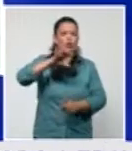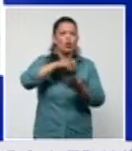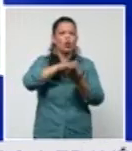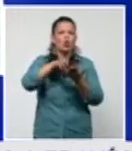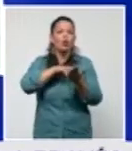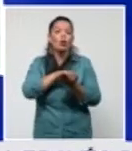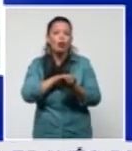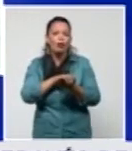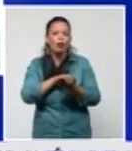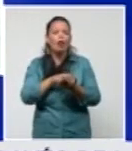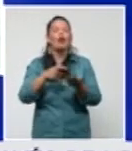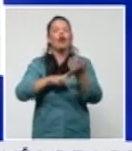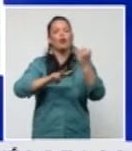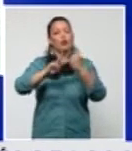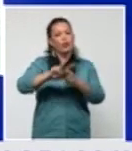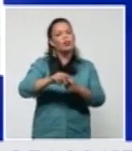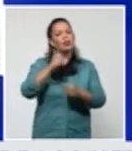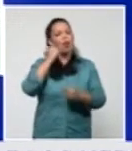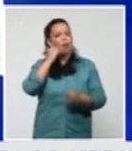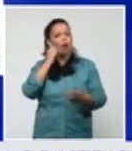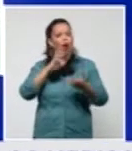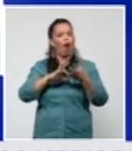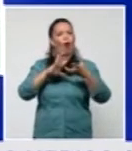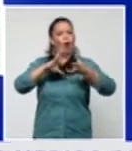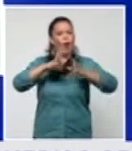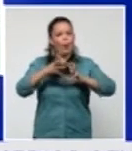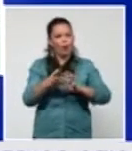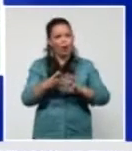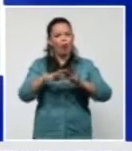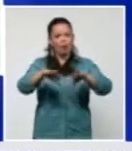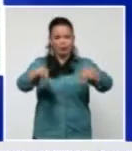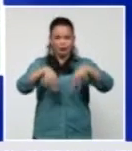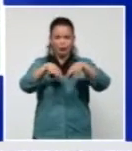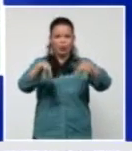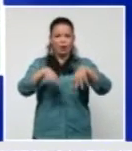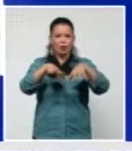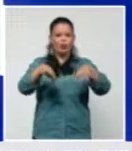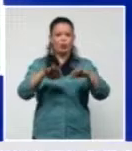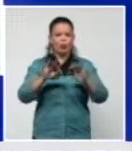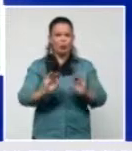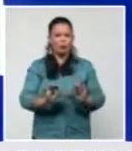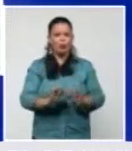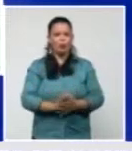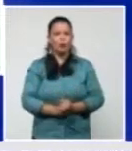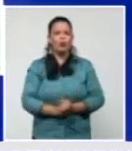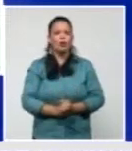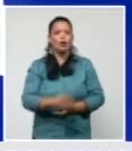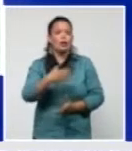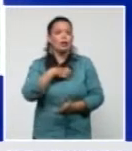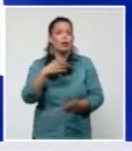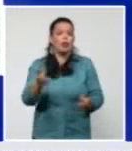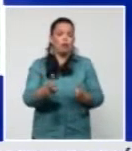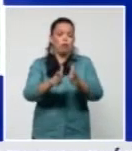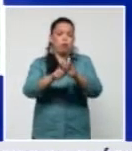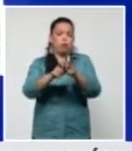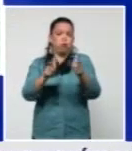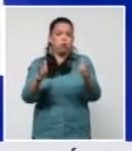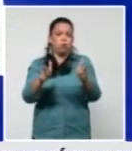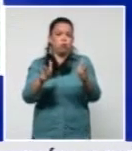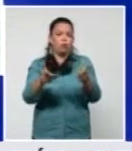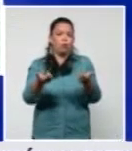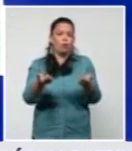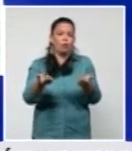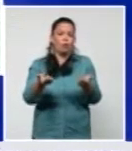studied. Of the 44 positive cases diagnosed yesterday, 27 are the result of